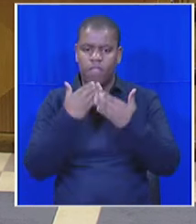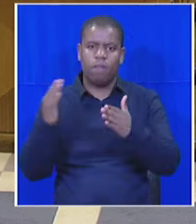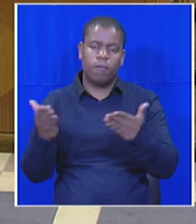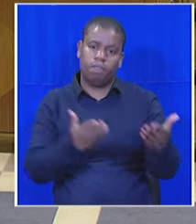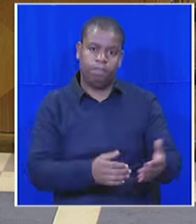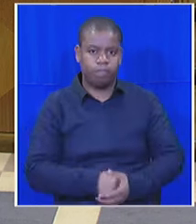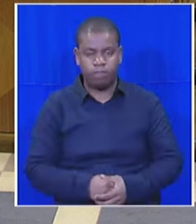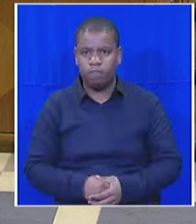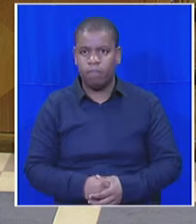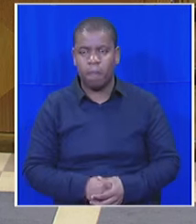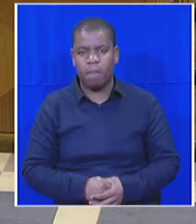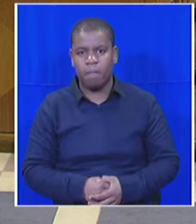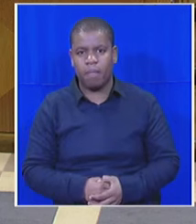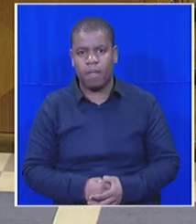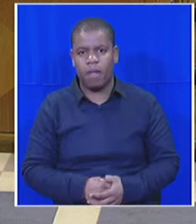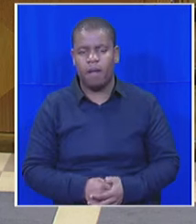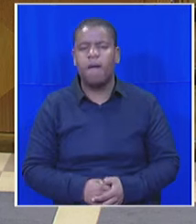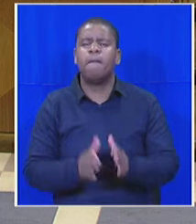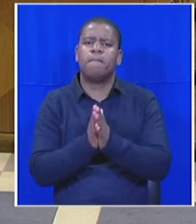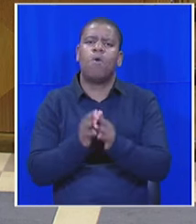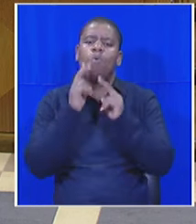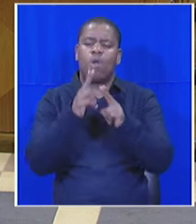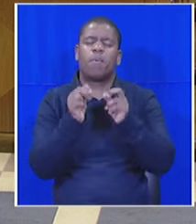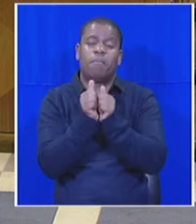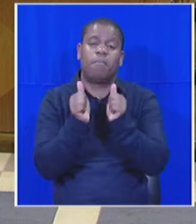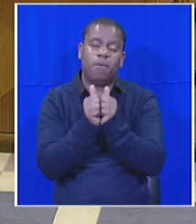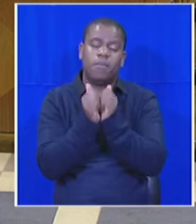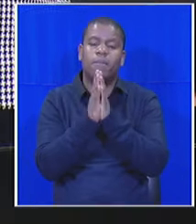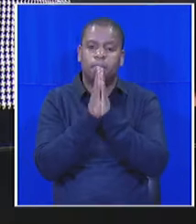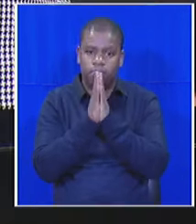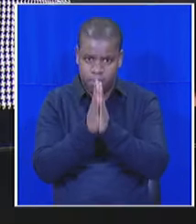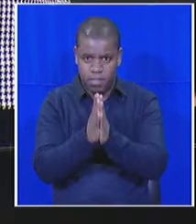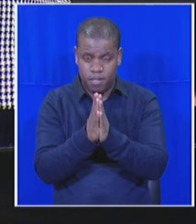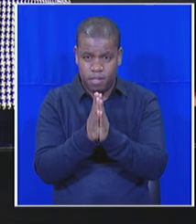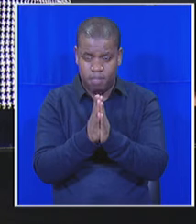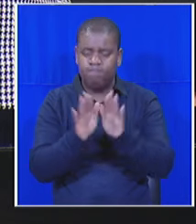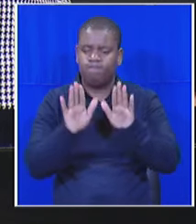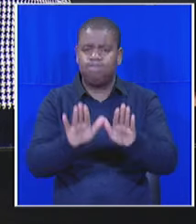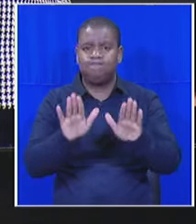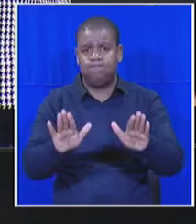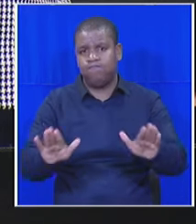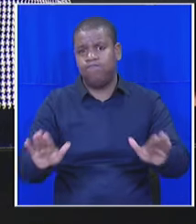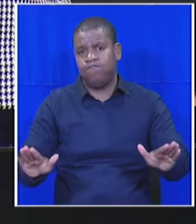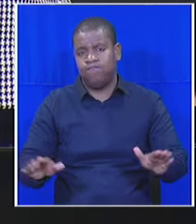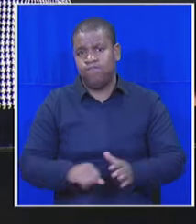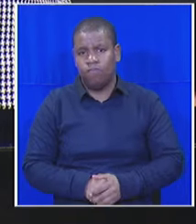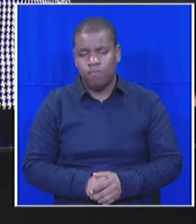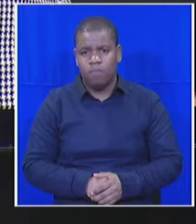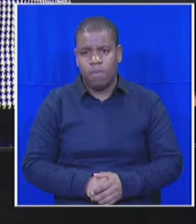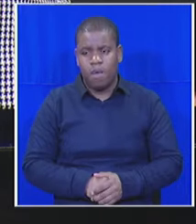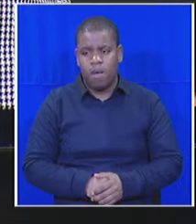Ngiyabawa malunga ahloniphekile wendlu. Umsindo sewuba ngaphezulu.